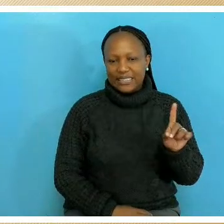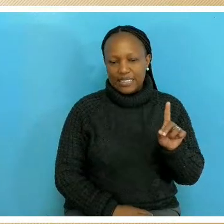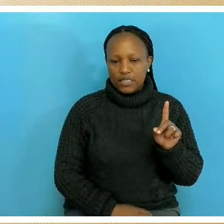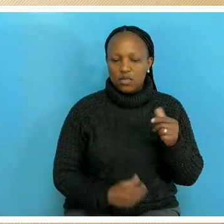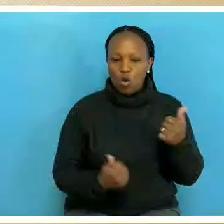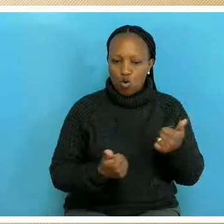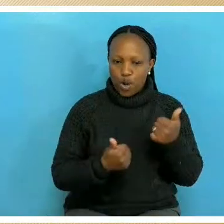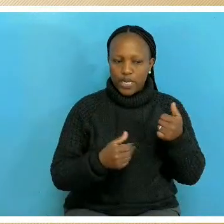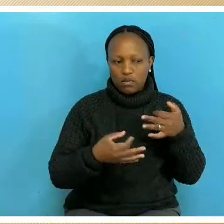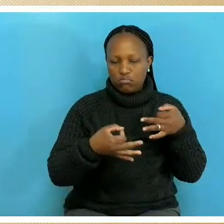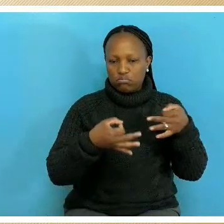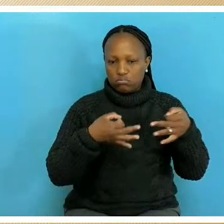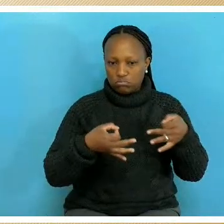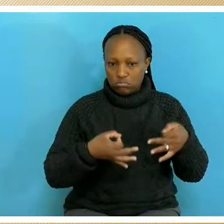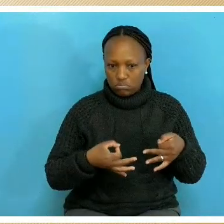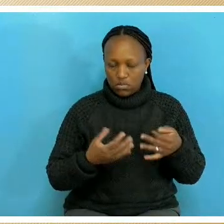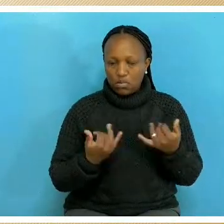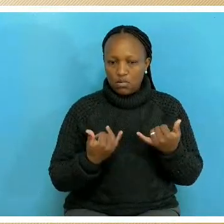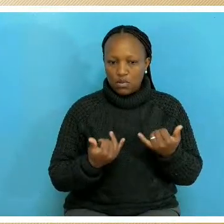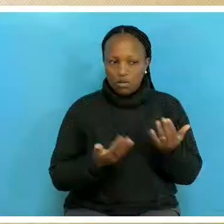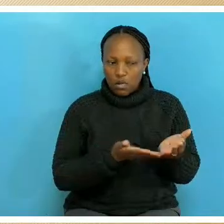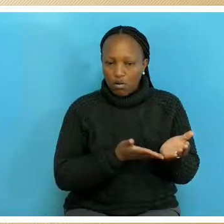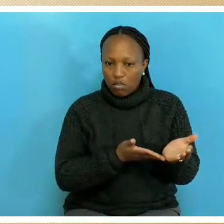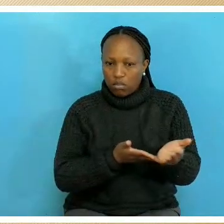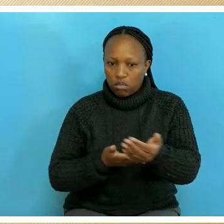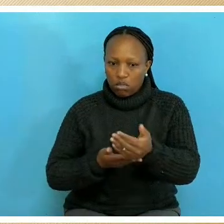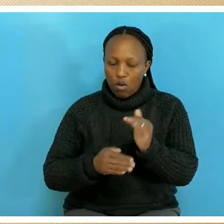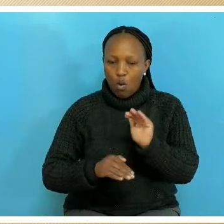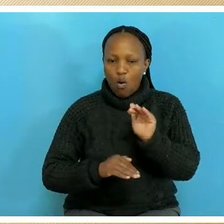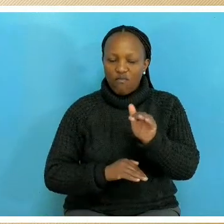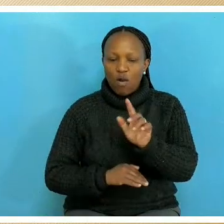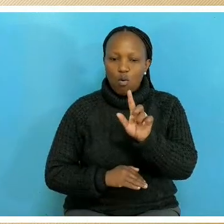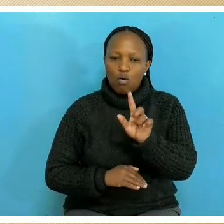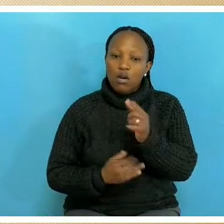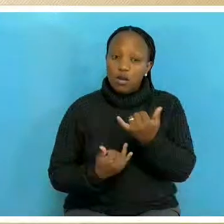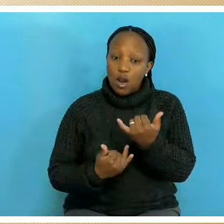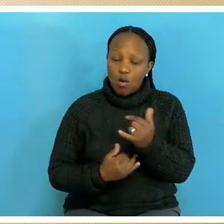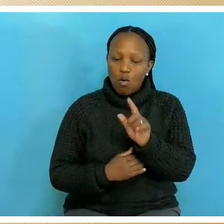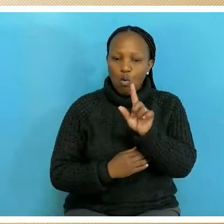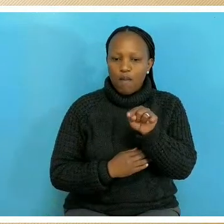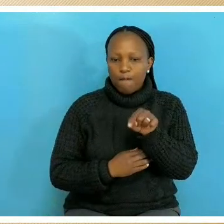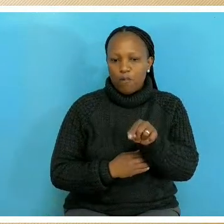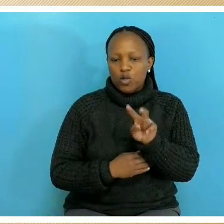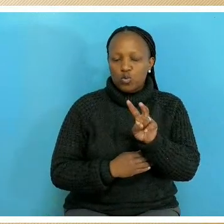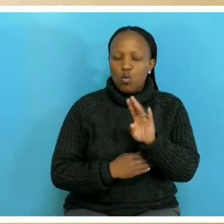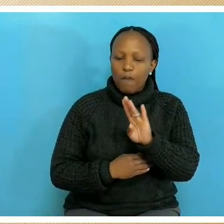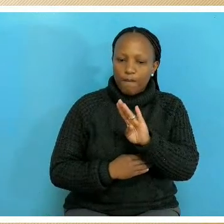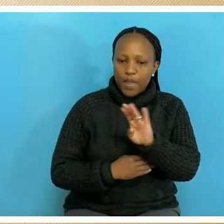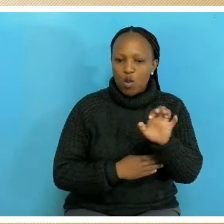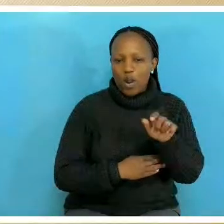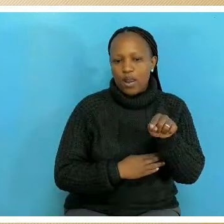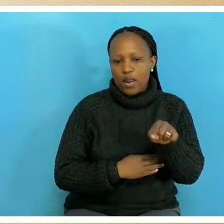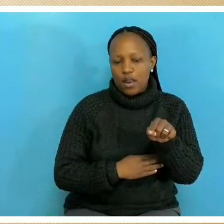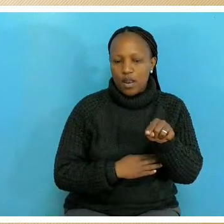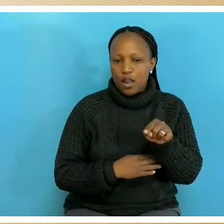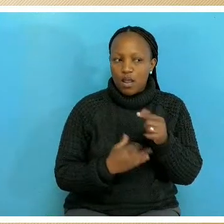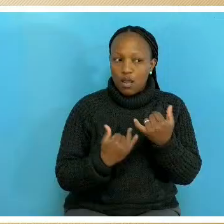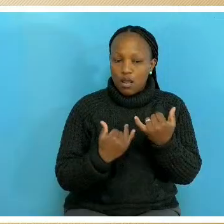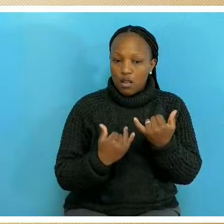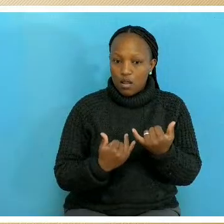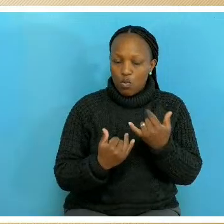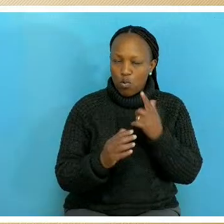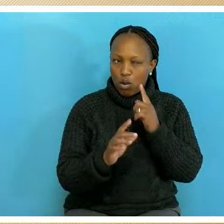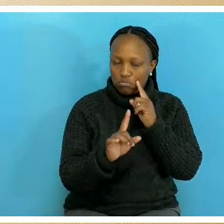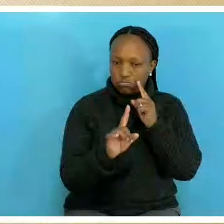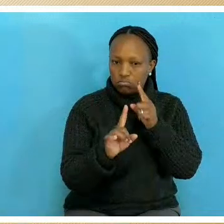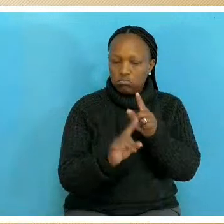have collected almost more than $1 billion, 1.2, and we are budgeting to collect at least